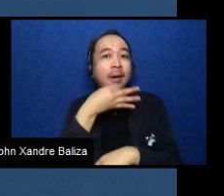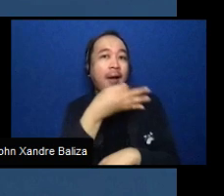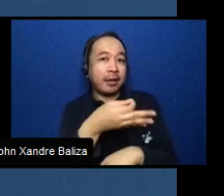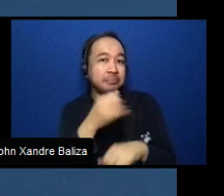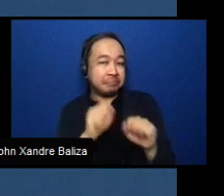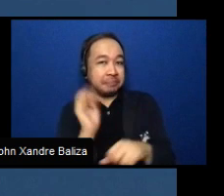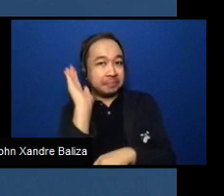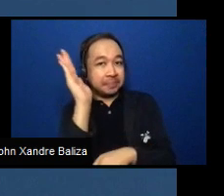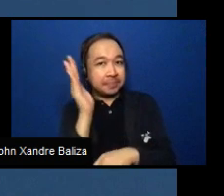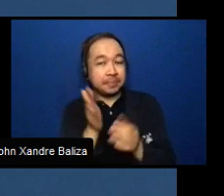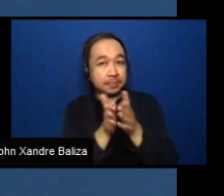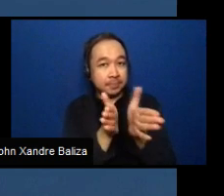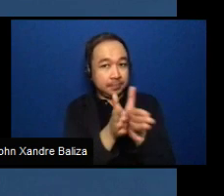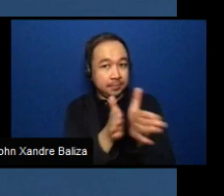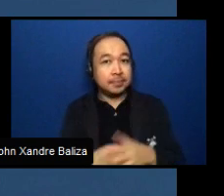floor.